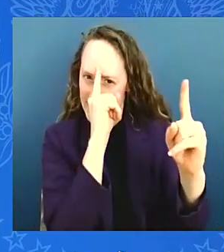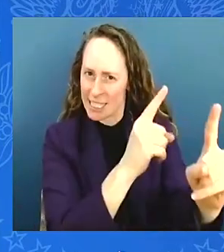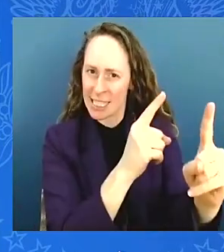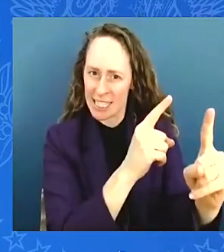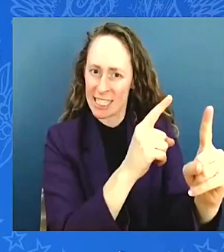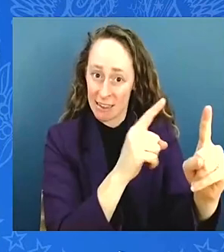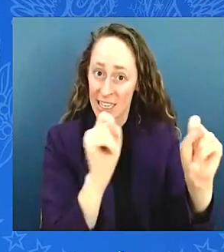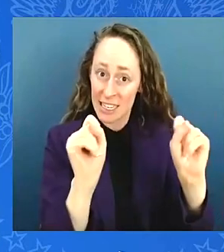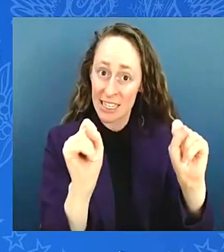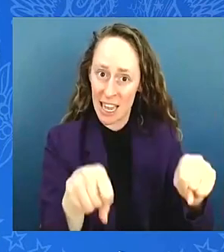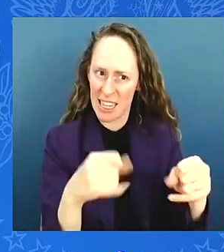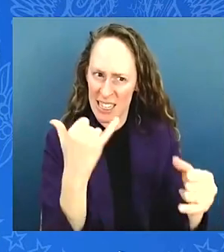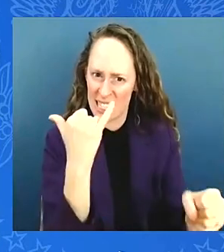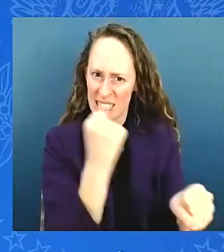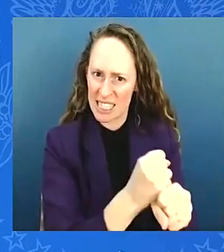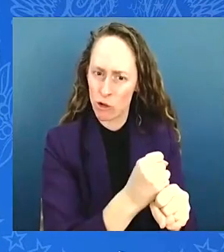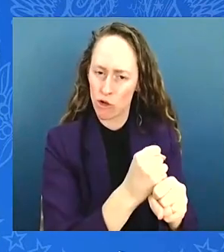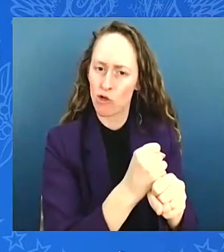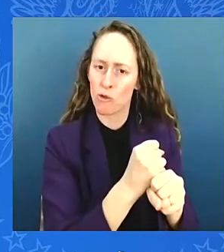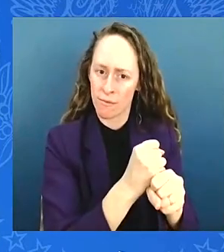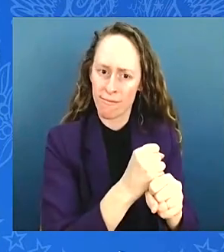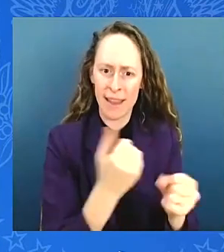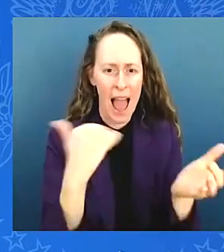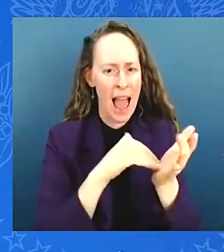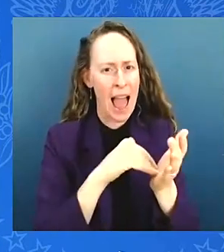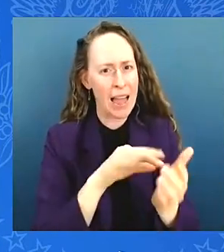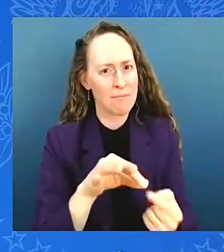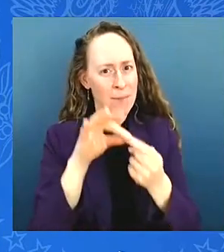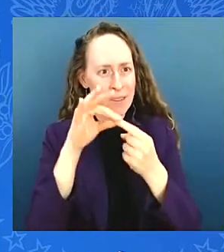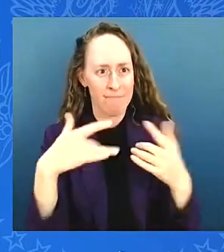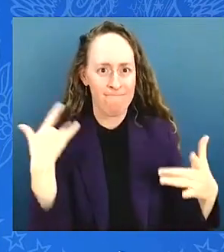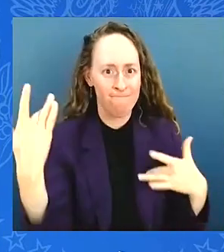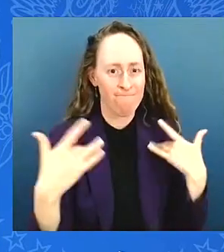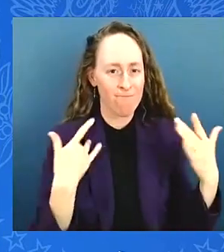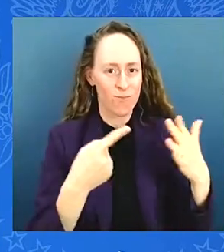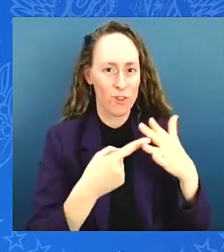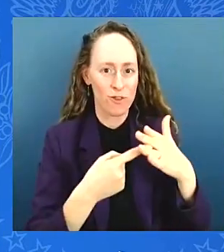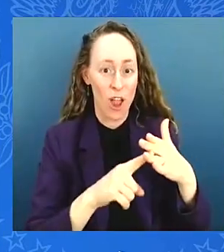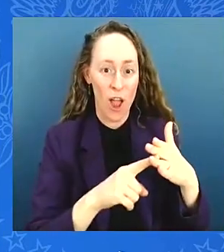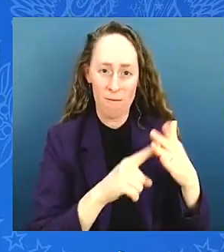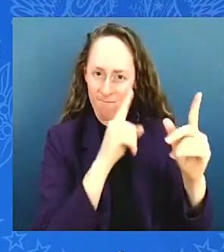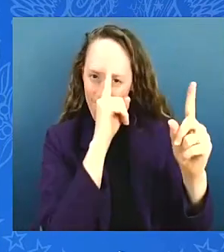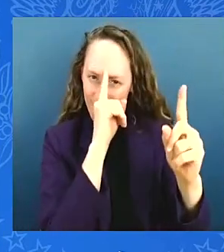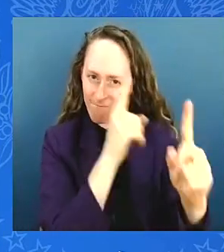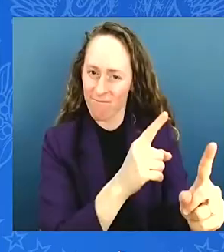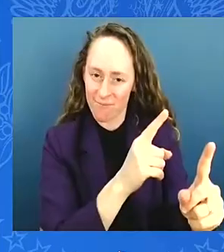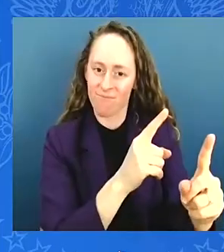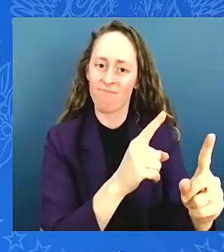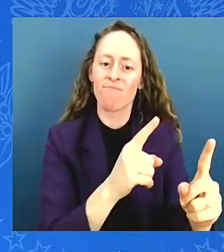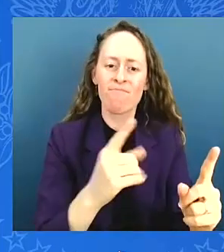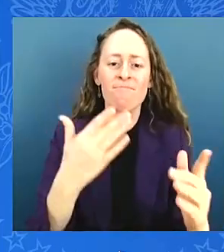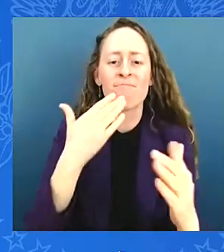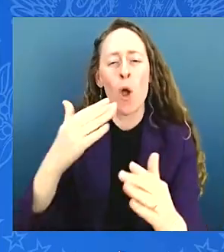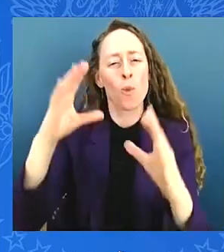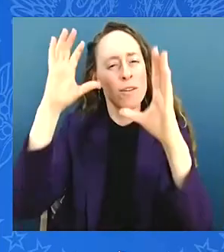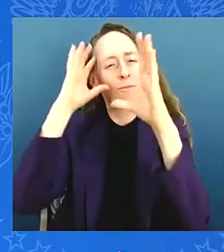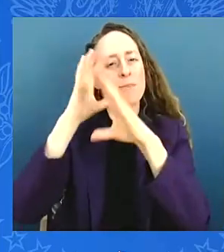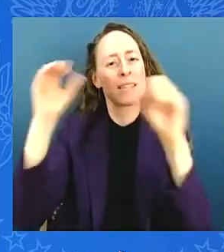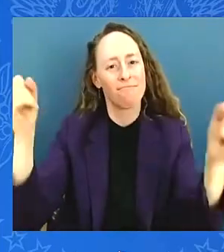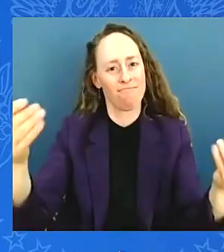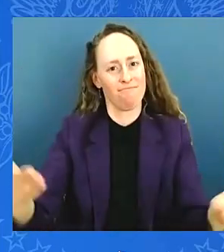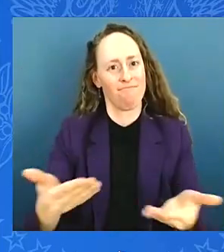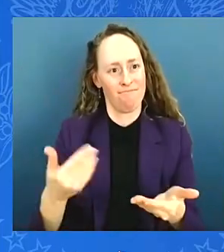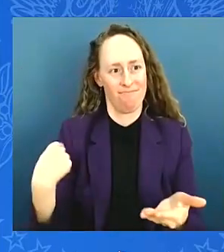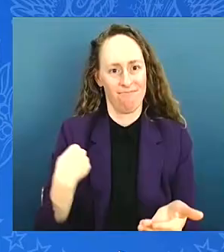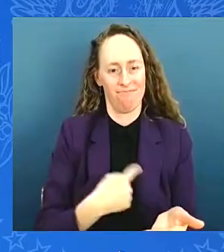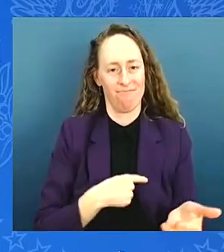is special, so we're excited about that. But thank you, President, for giving us the opportunity to be here, and it's only the champs come in